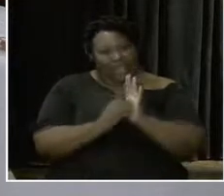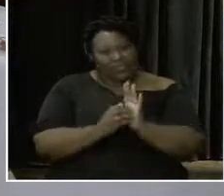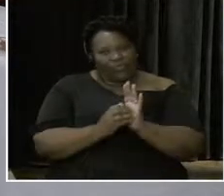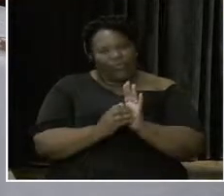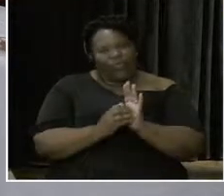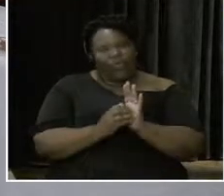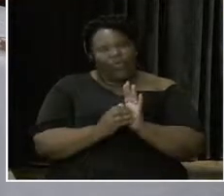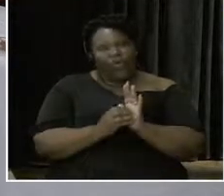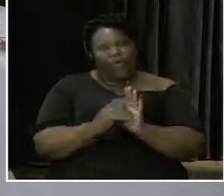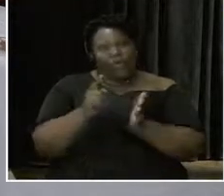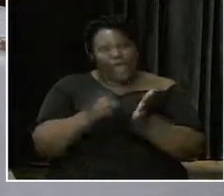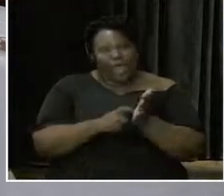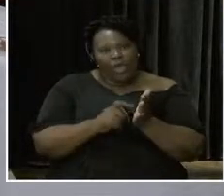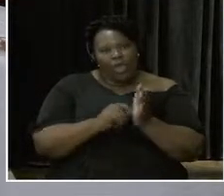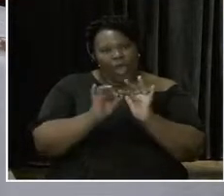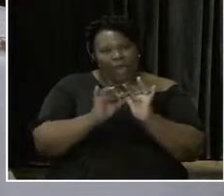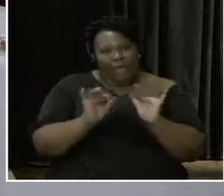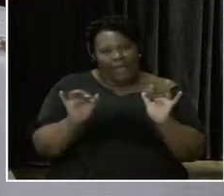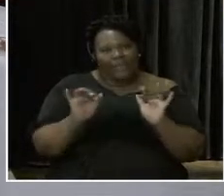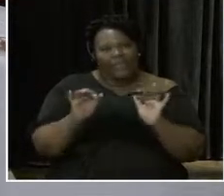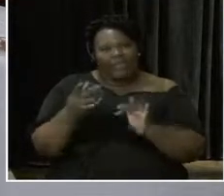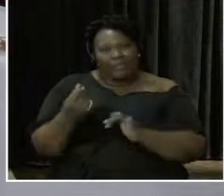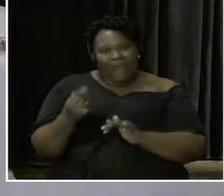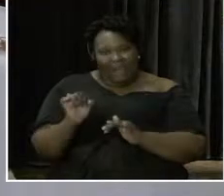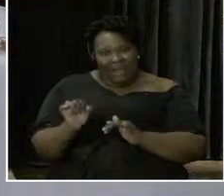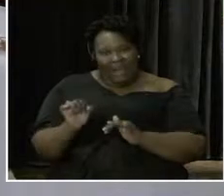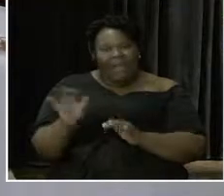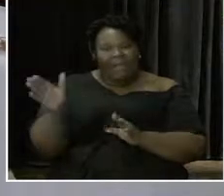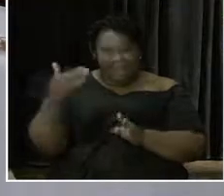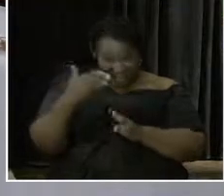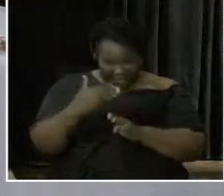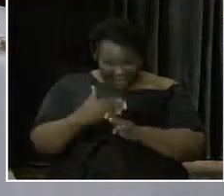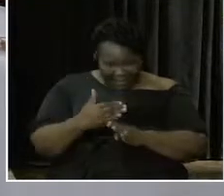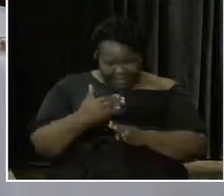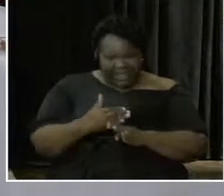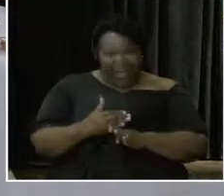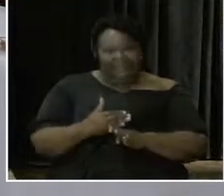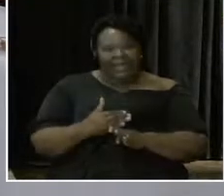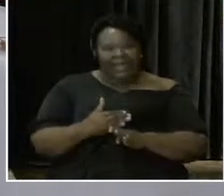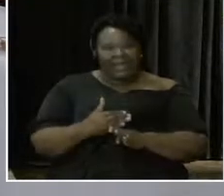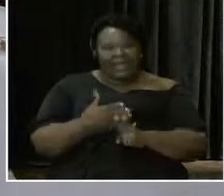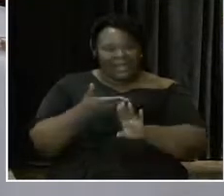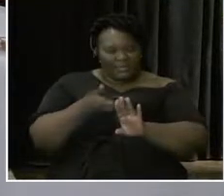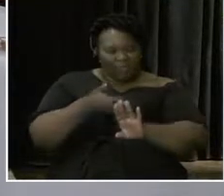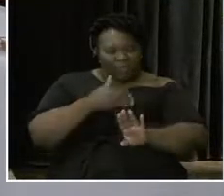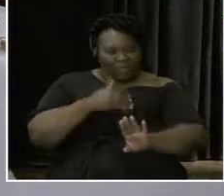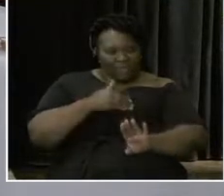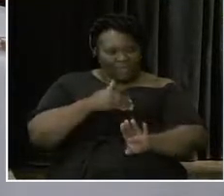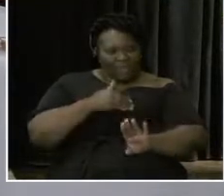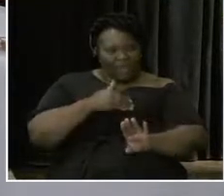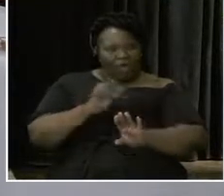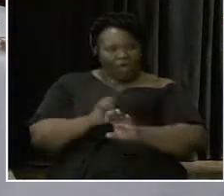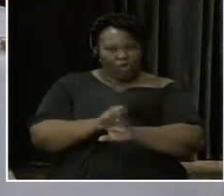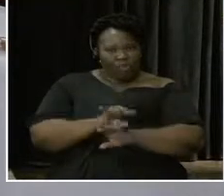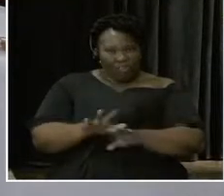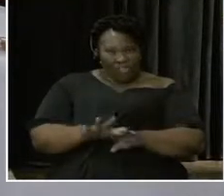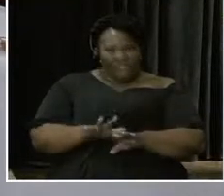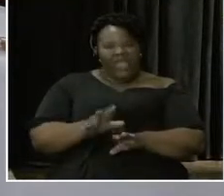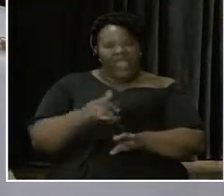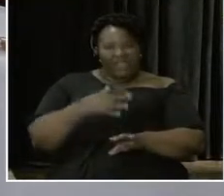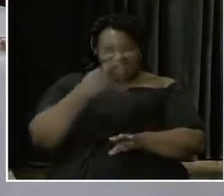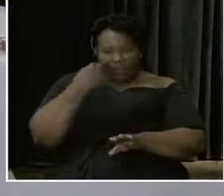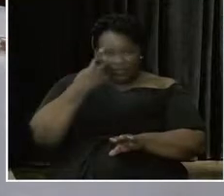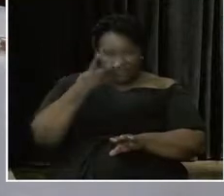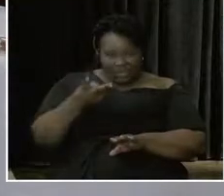we owe certain people this money. They have worked for it, and it was prior covered. So if you see the report, it